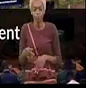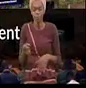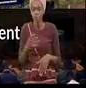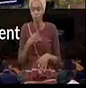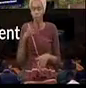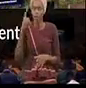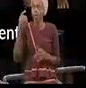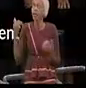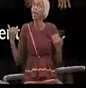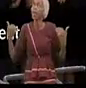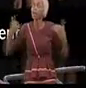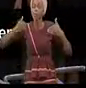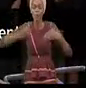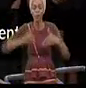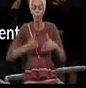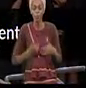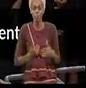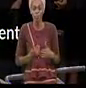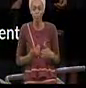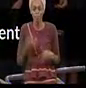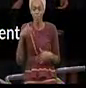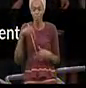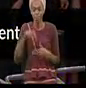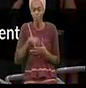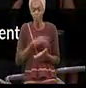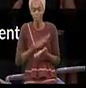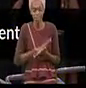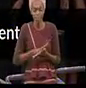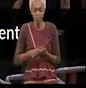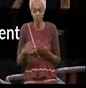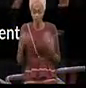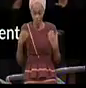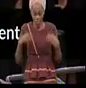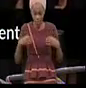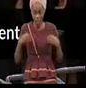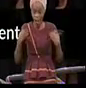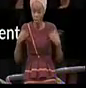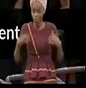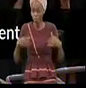high, and he clothes me in clean